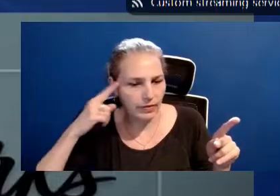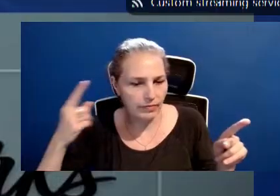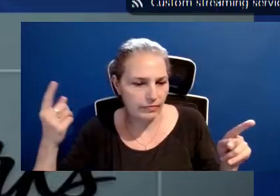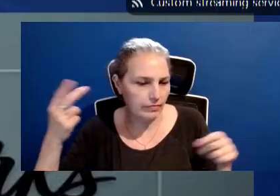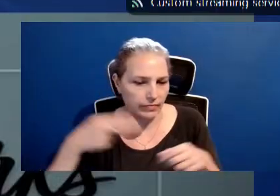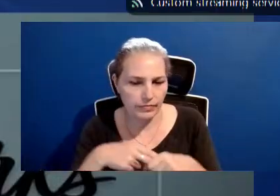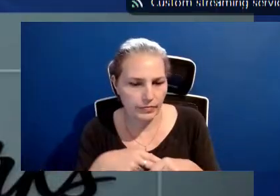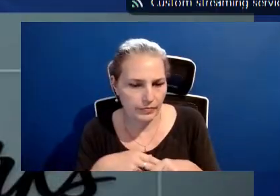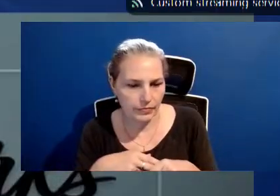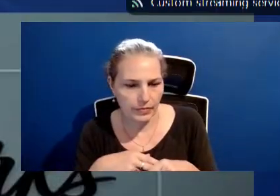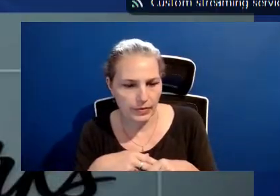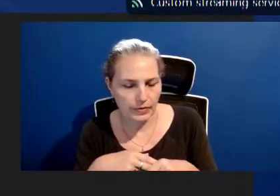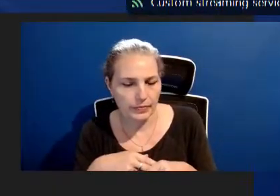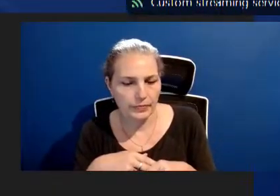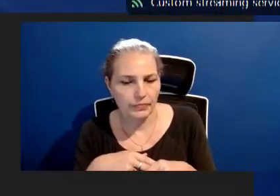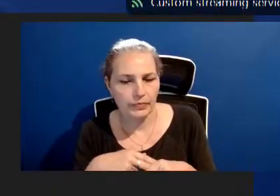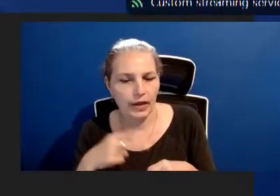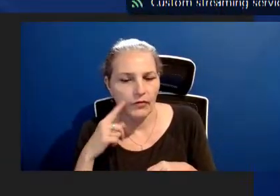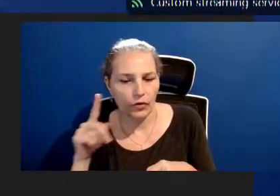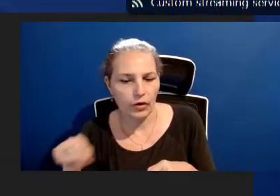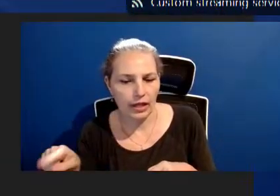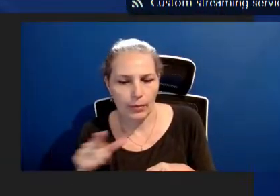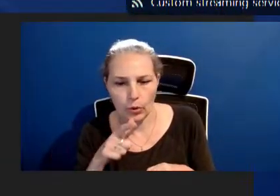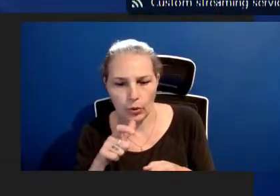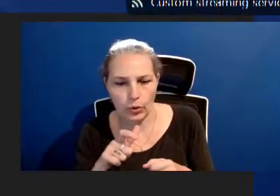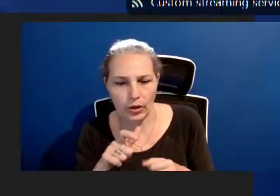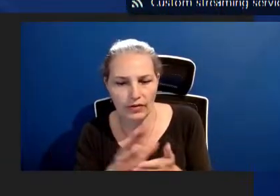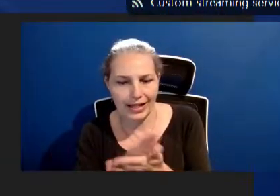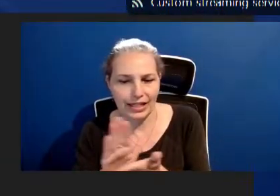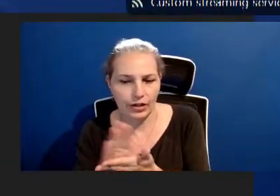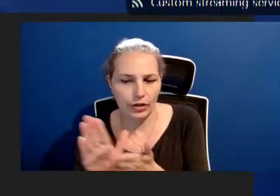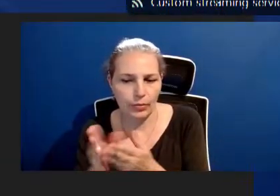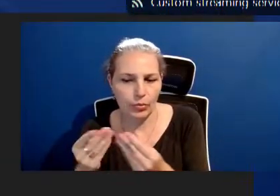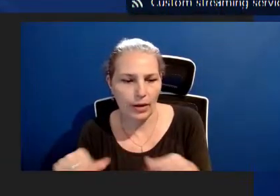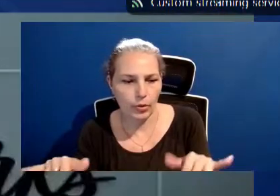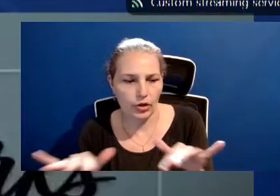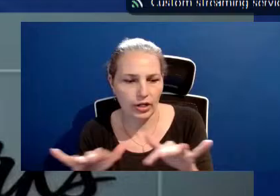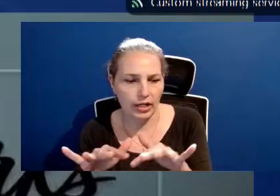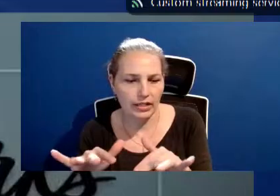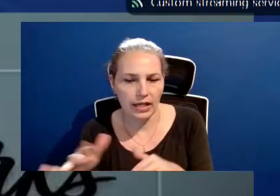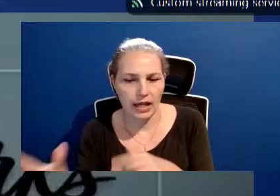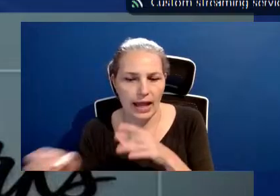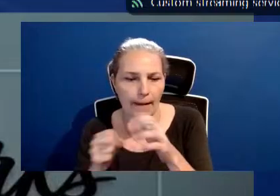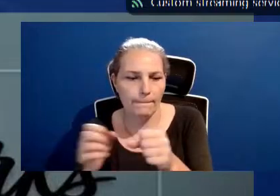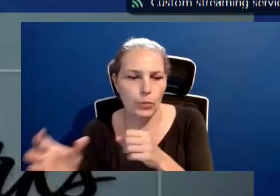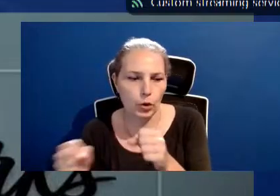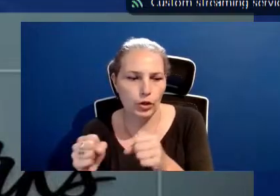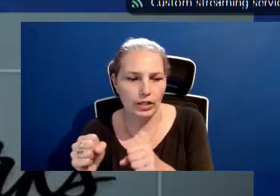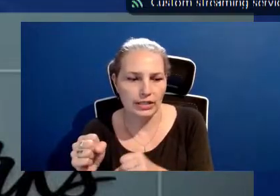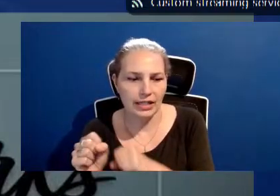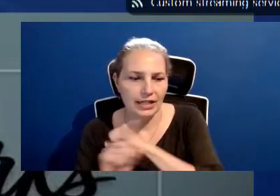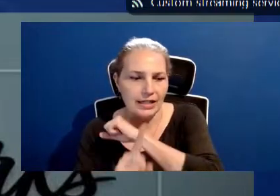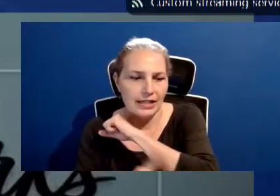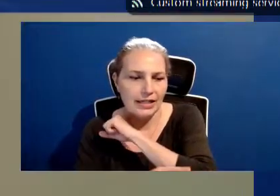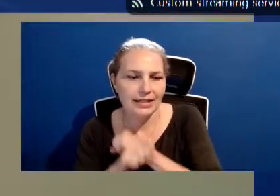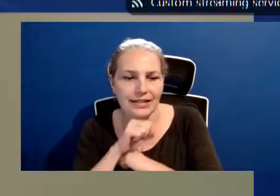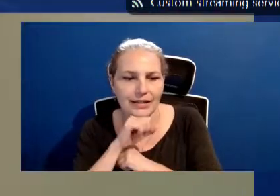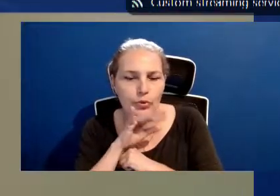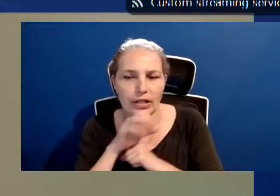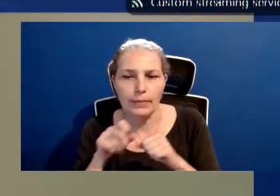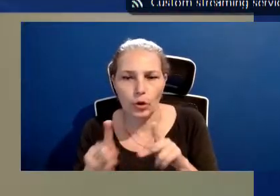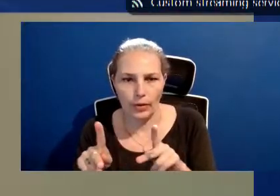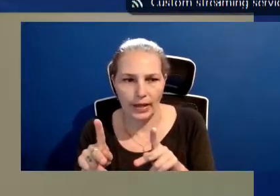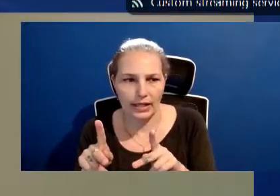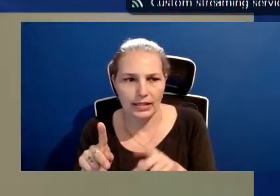permits. Yes, and that is exactly the question, Luis. Go ahead. Perfect. Well, so those deadlines have